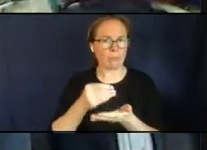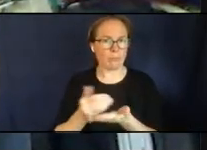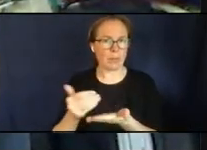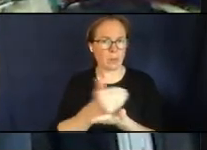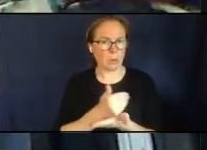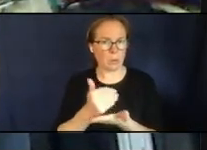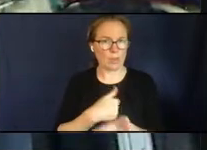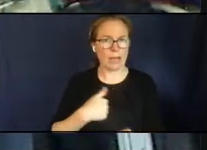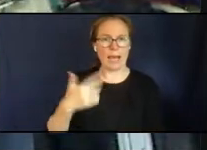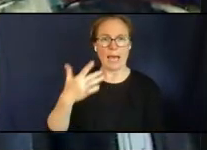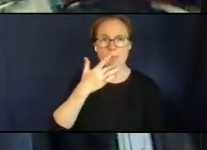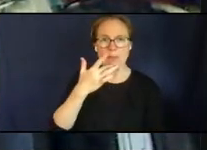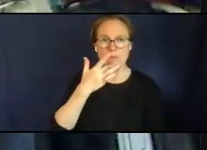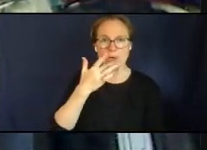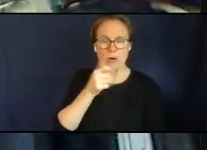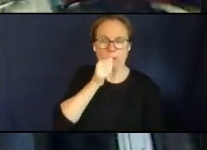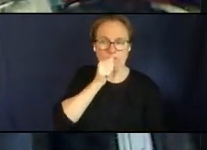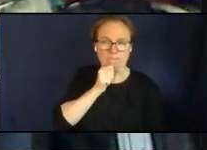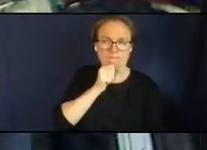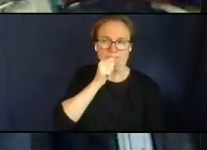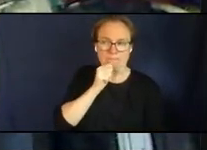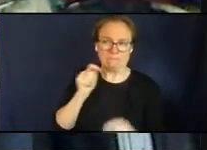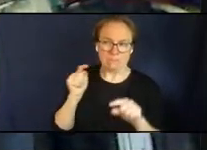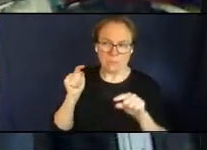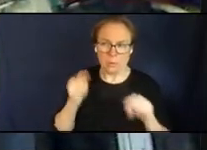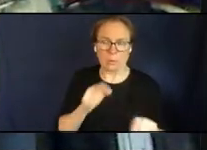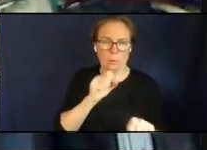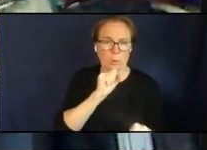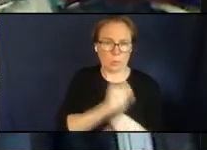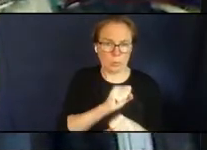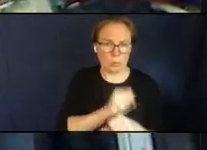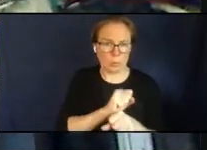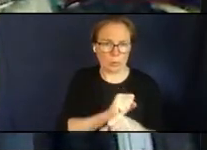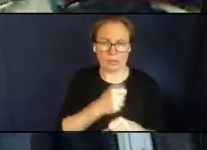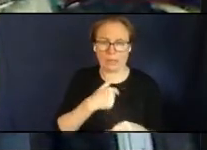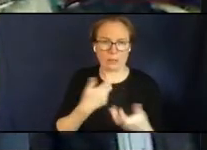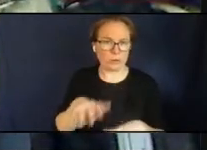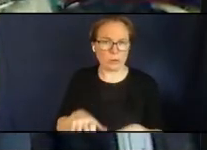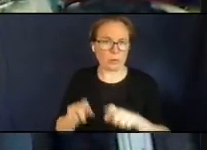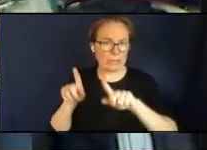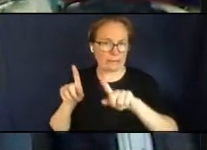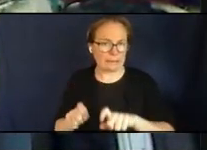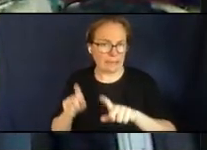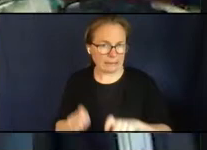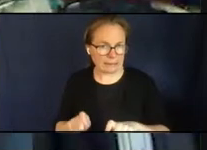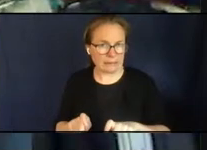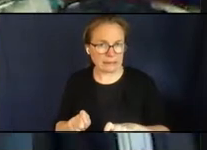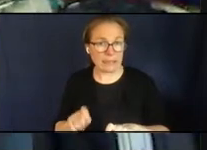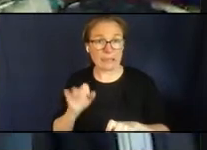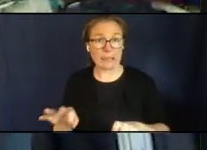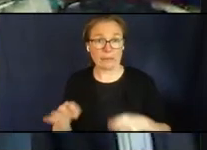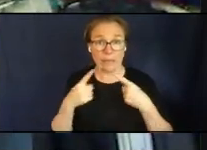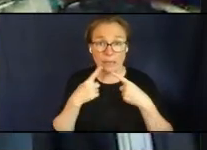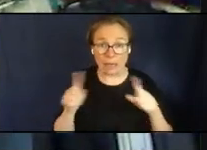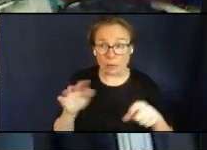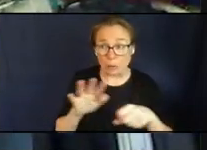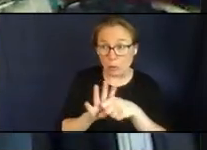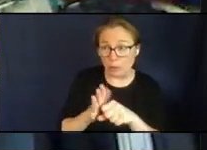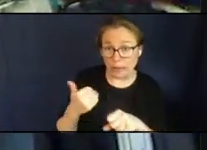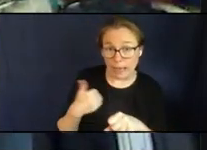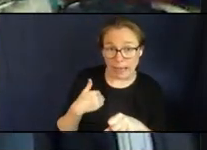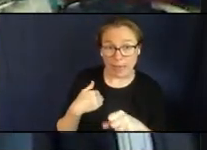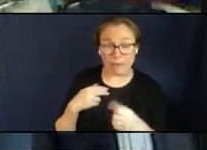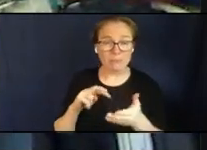suck it up and not even do anything different than their neighbors, because declaring they have COVID or testing for COVID could mean that you don't